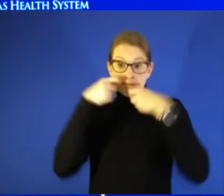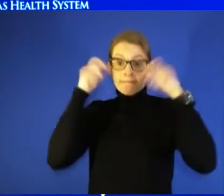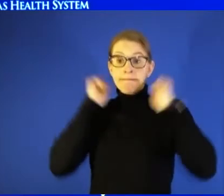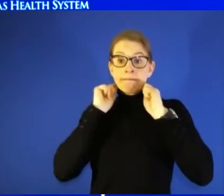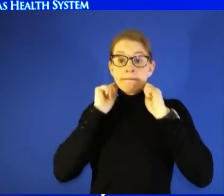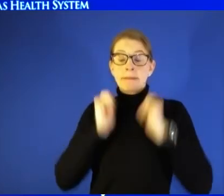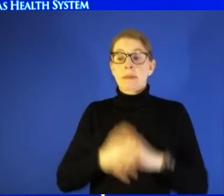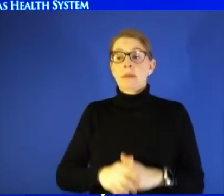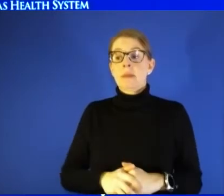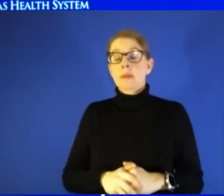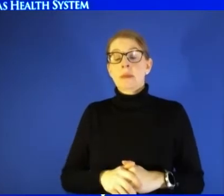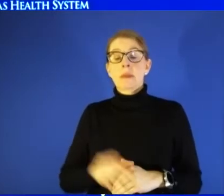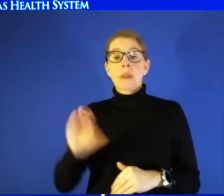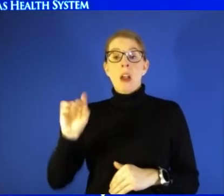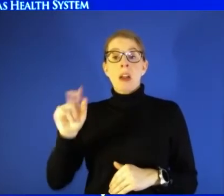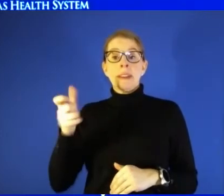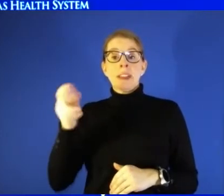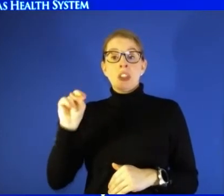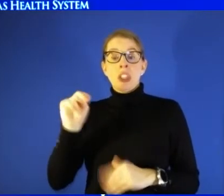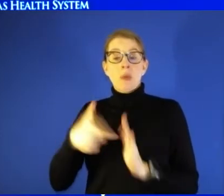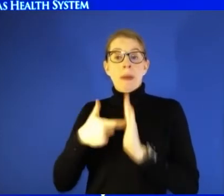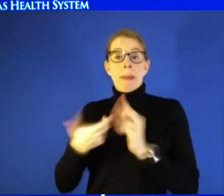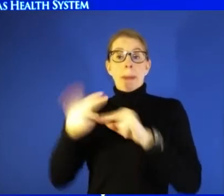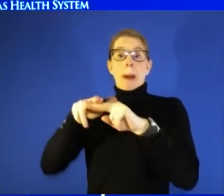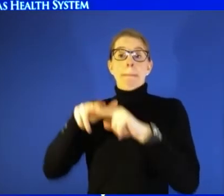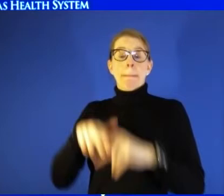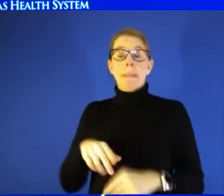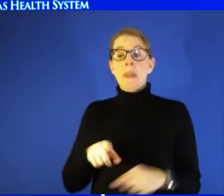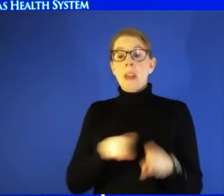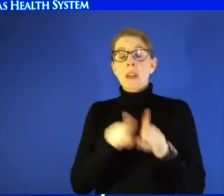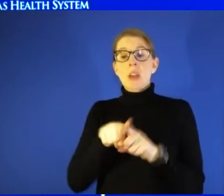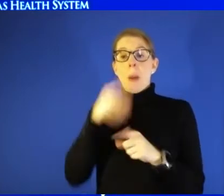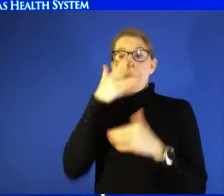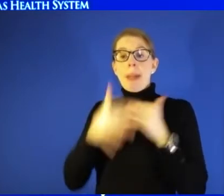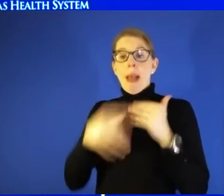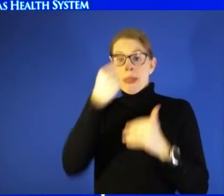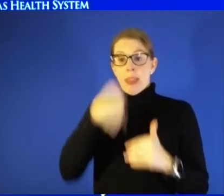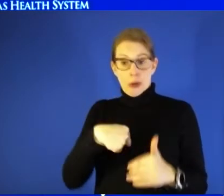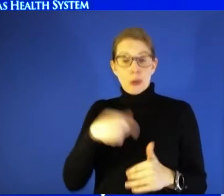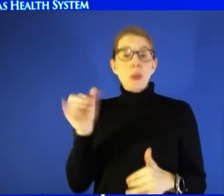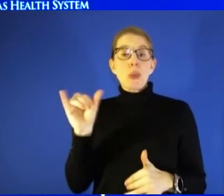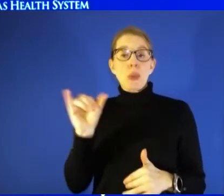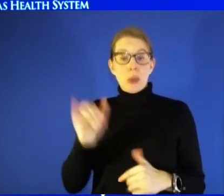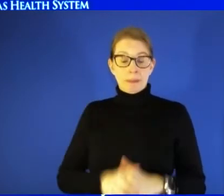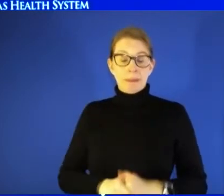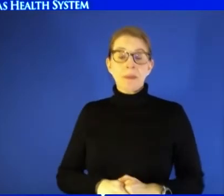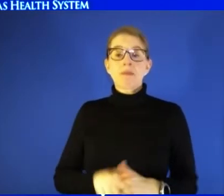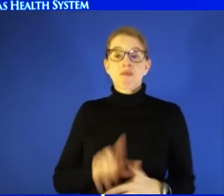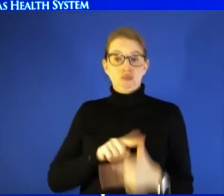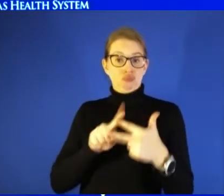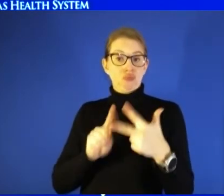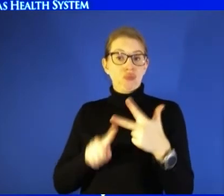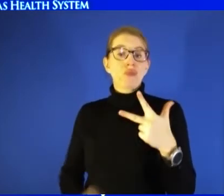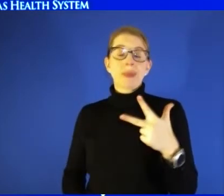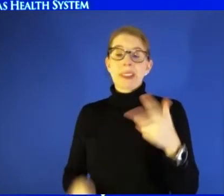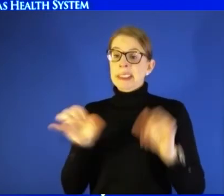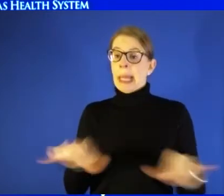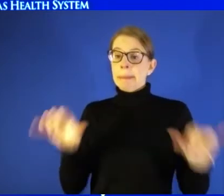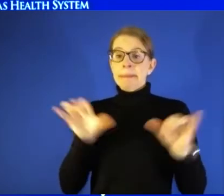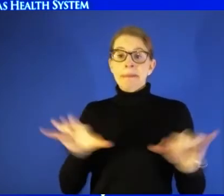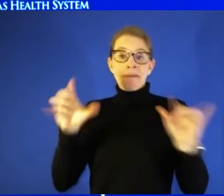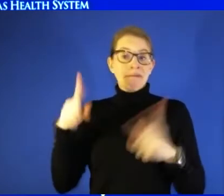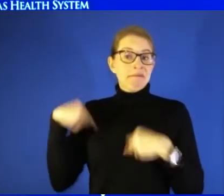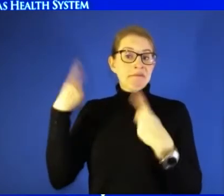your oxygen requirement goes up. And then, of course, the blood thinner, the anticoagulation, we use that as well. So that has really remained